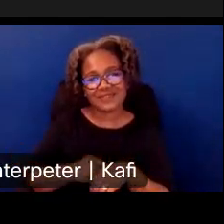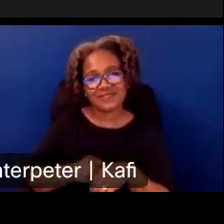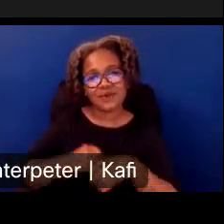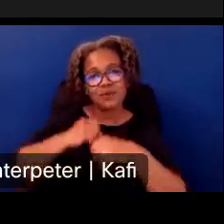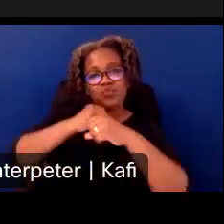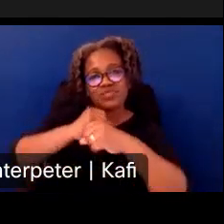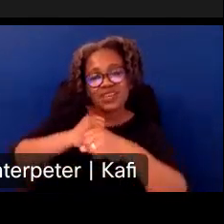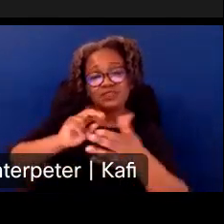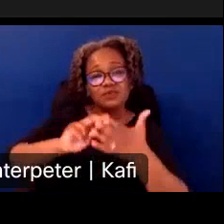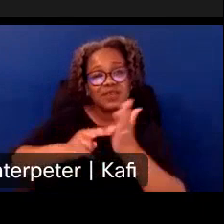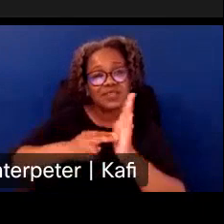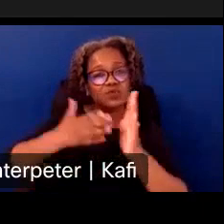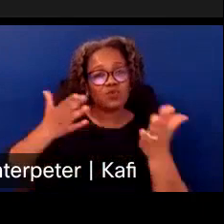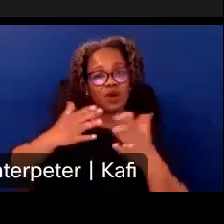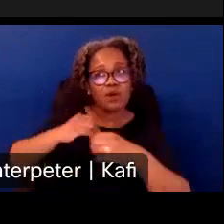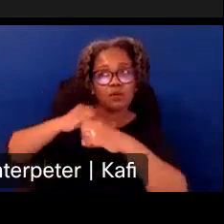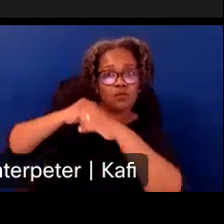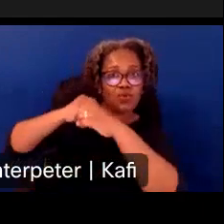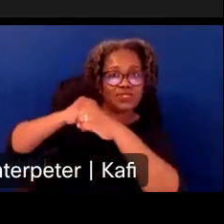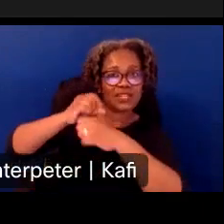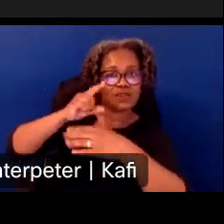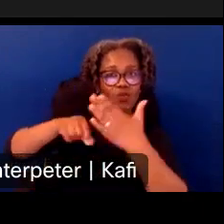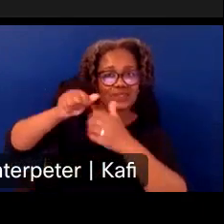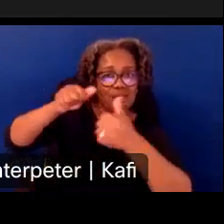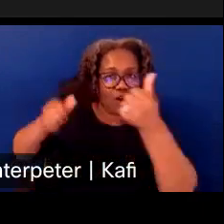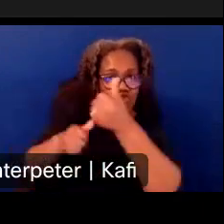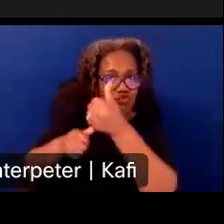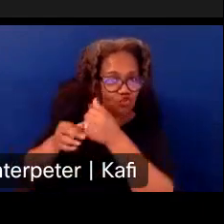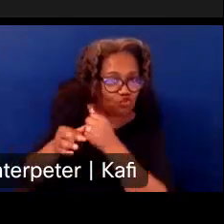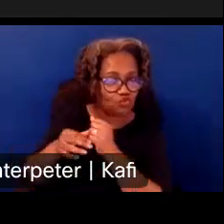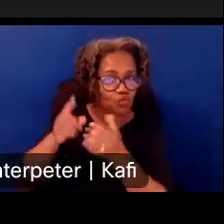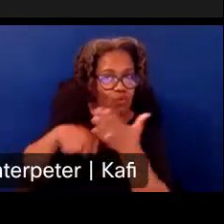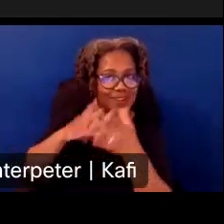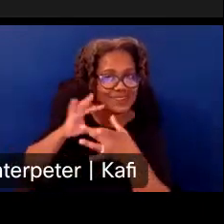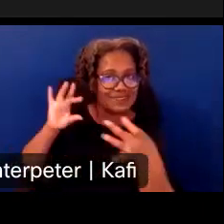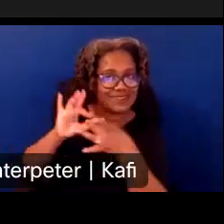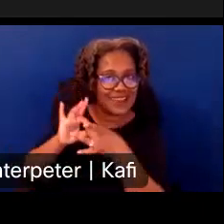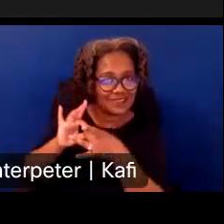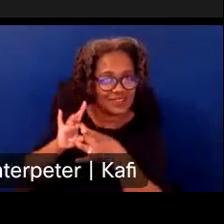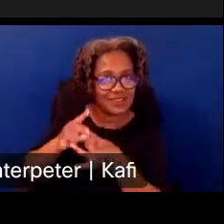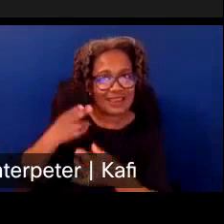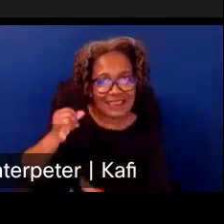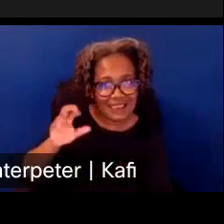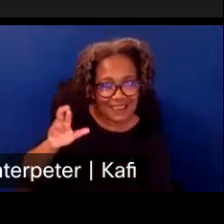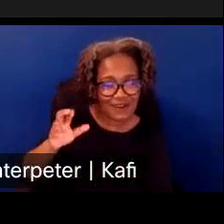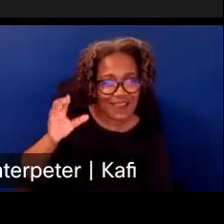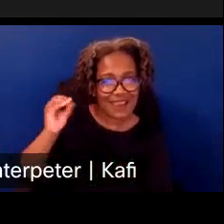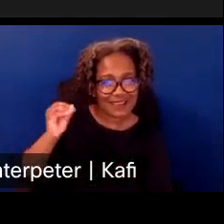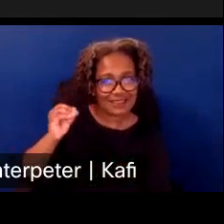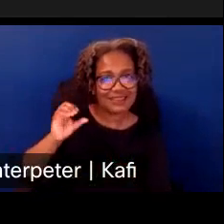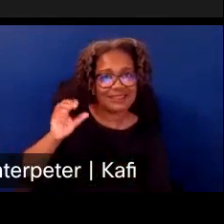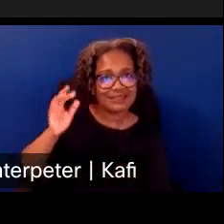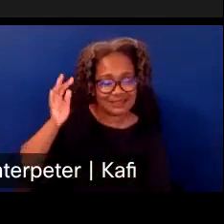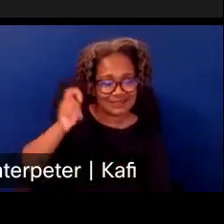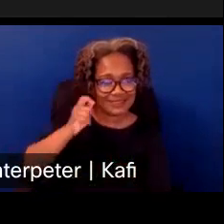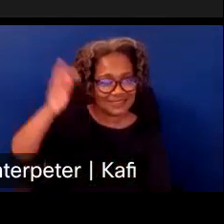underneath it, what it's attached to. That's the hair, the scalp. What are you doing to